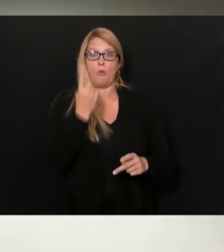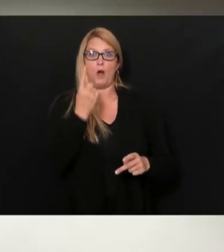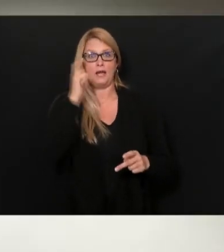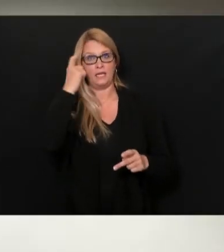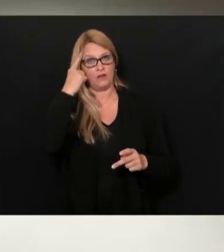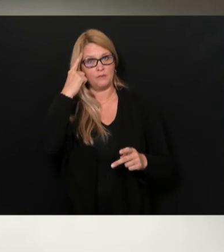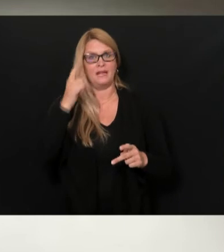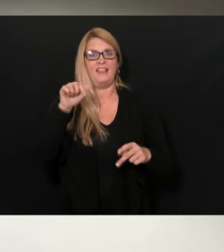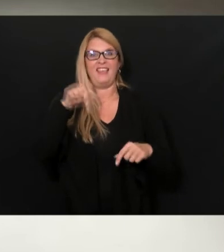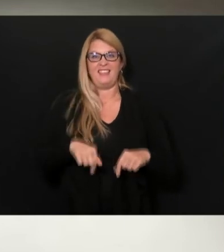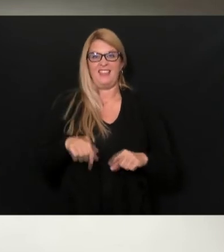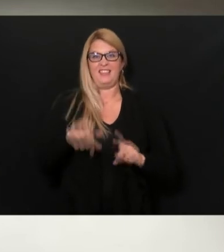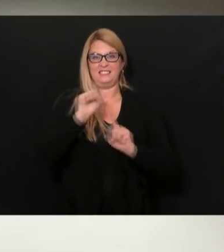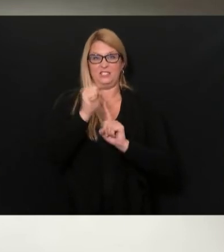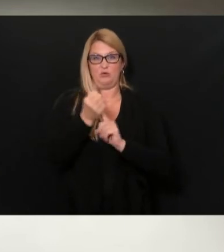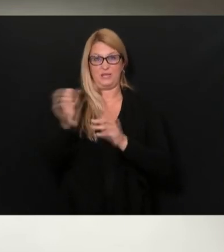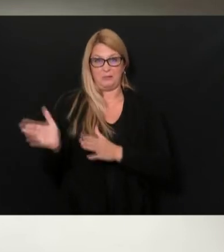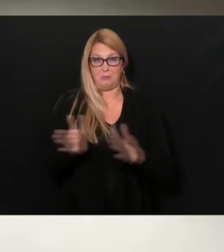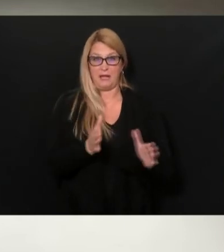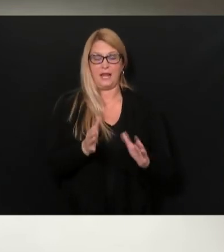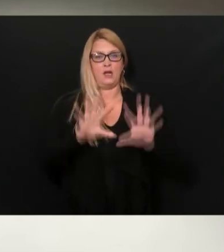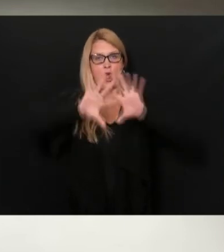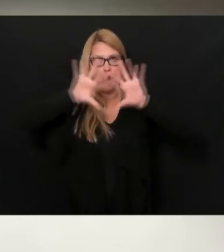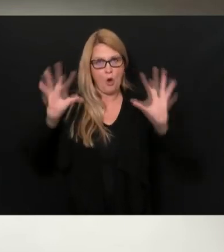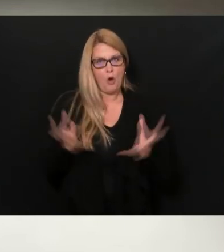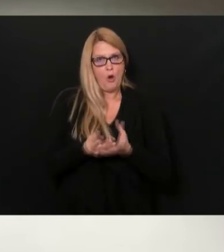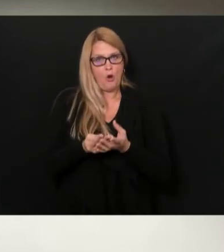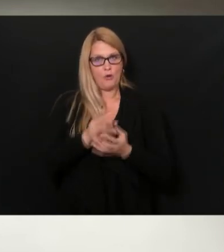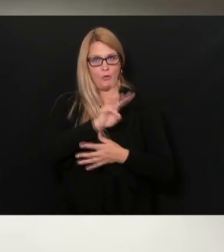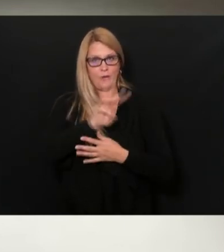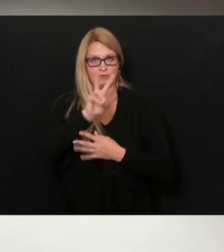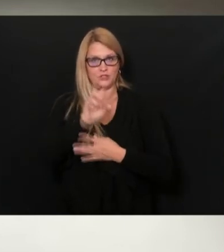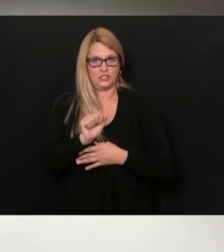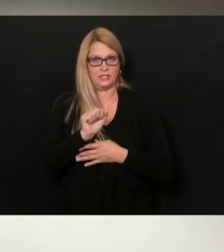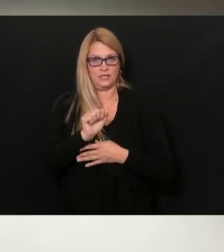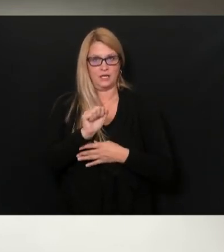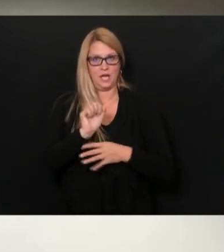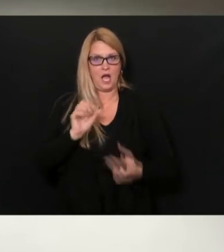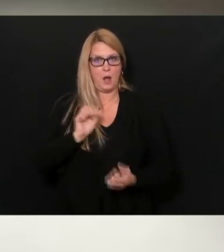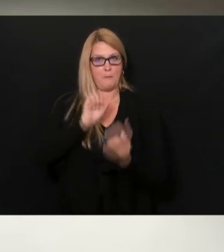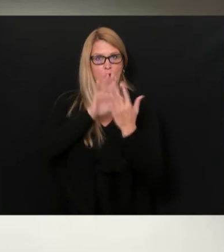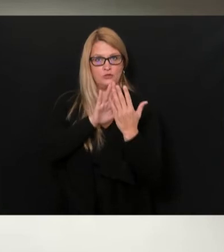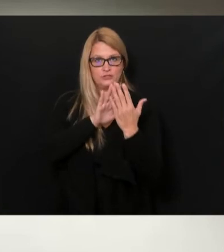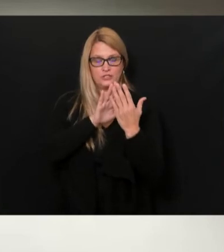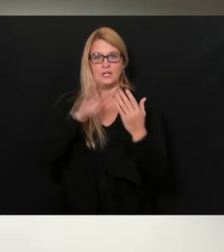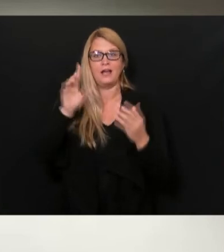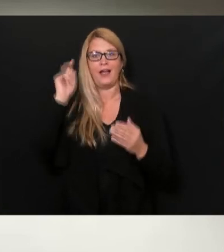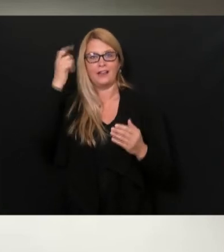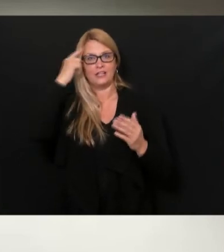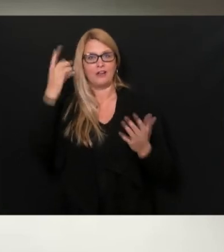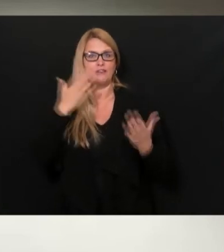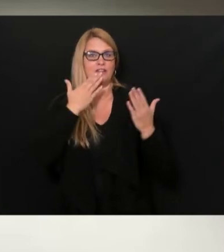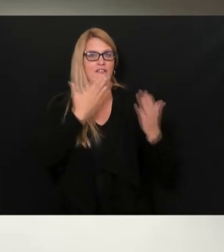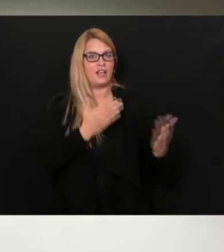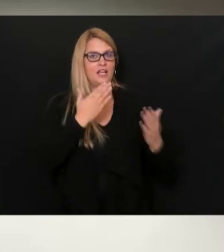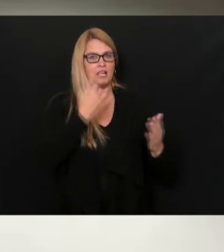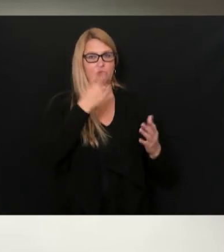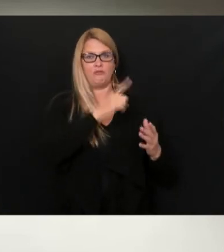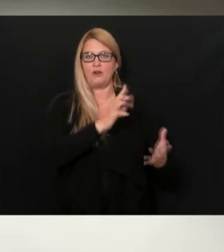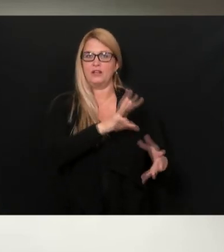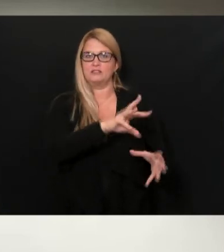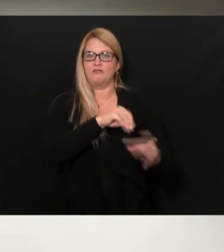Virginia approach. And the governor and I greatly appreciate the work that goes on particularly from our counterparts at DHHR.